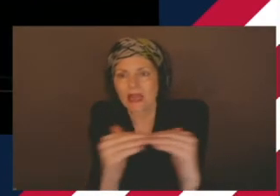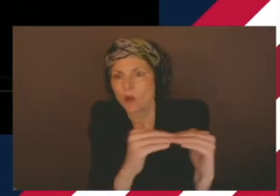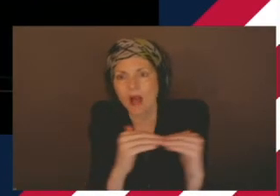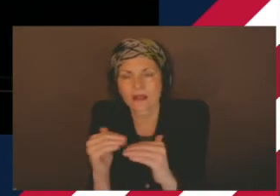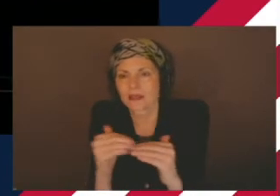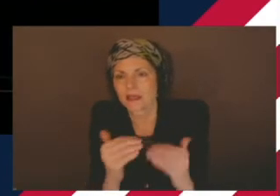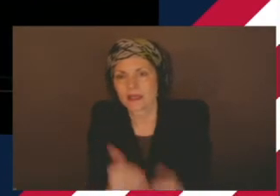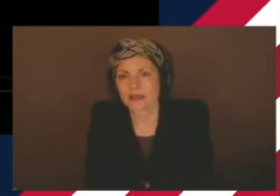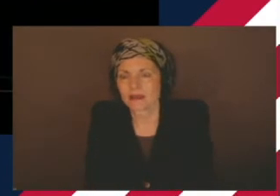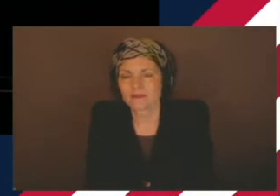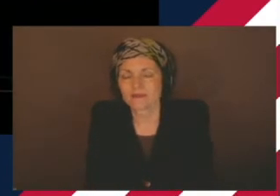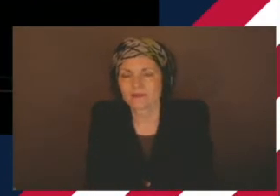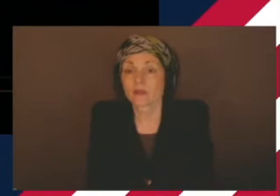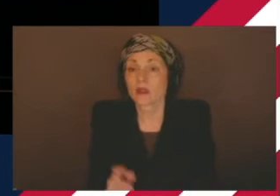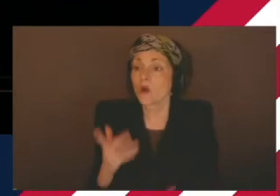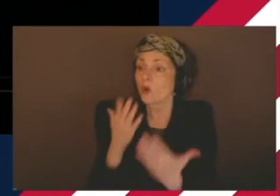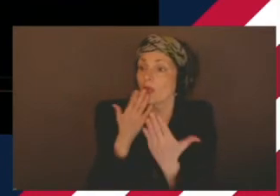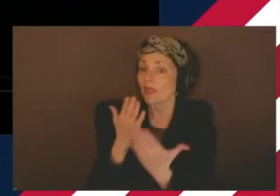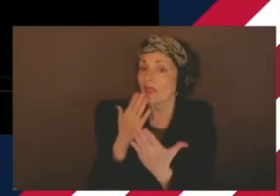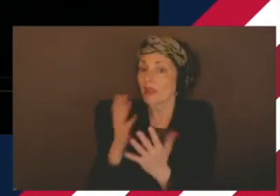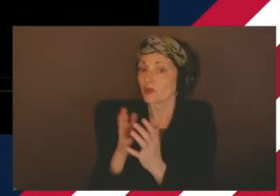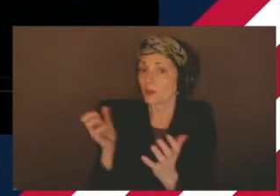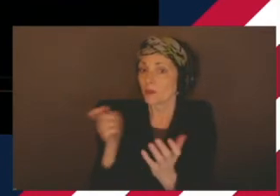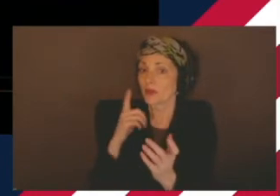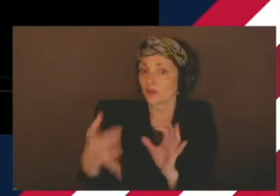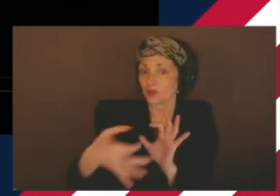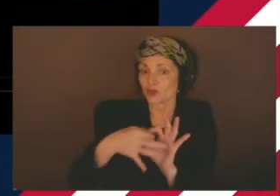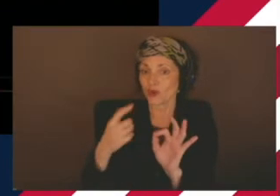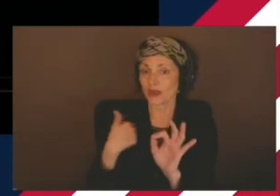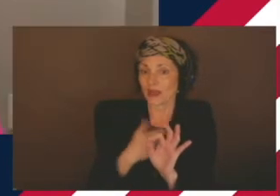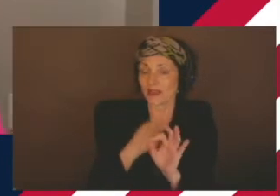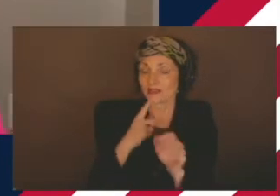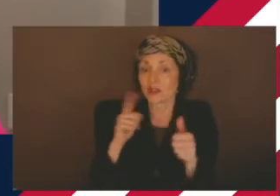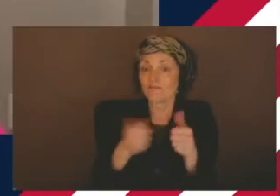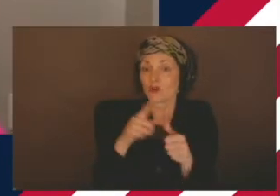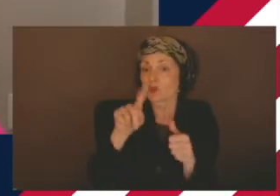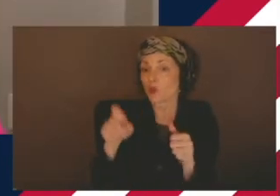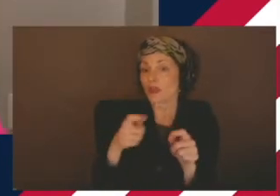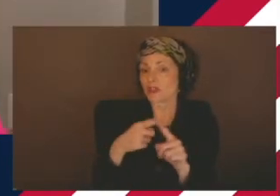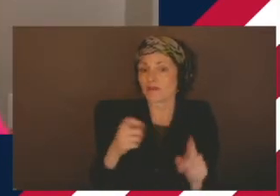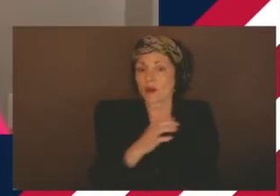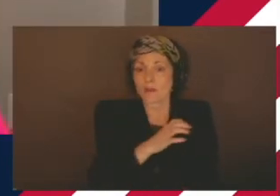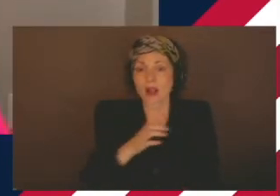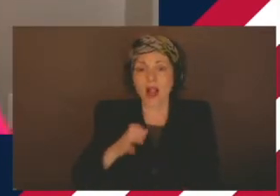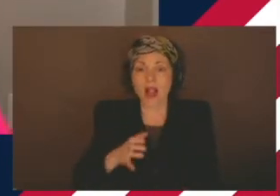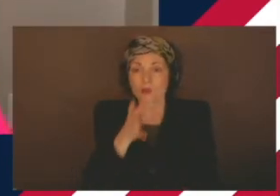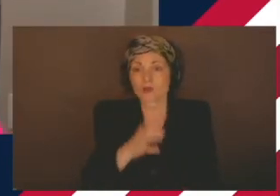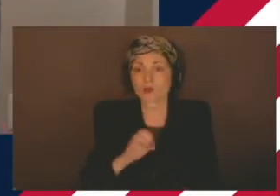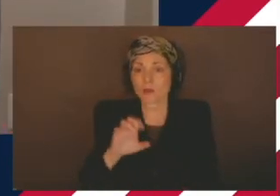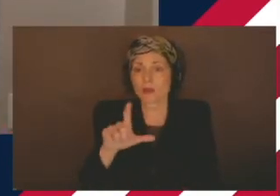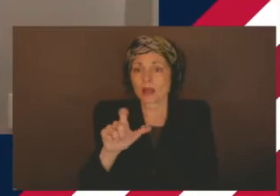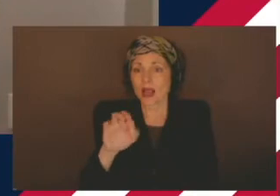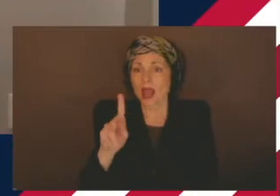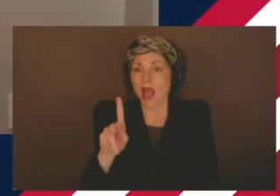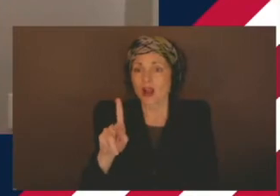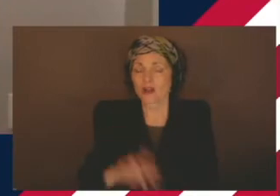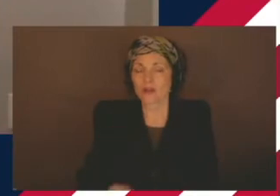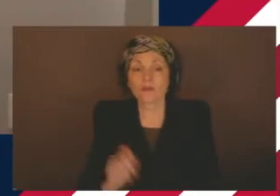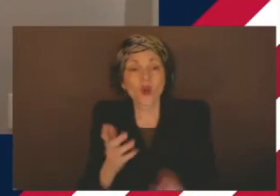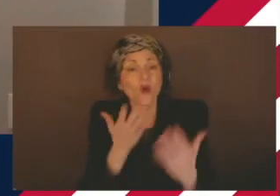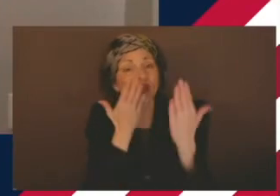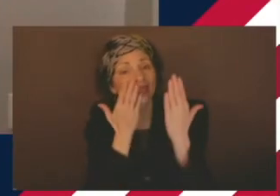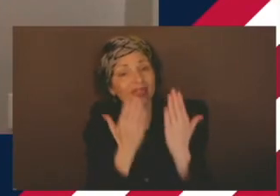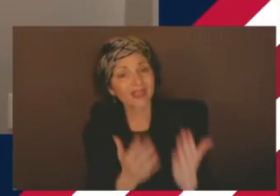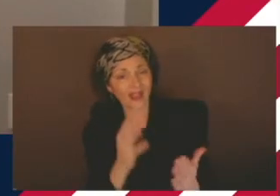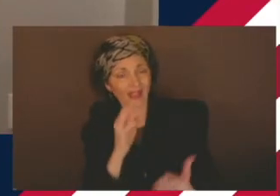for joining us. Our first question is from Congresswoman Clark. Thank you, Madam Mayor, and thank you, Ms. Rice, for